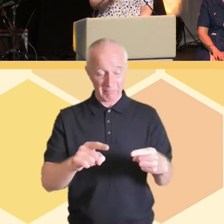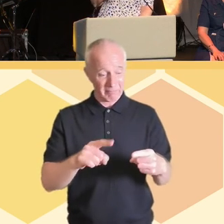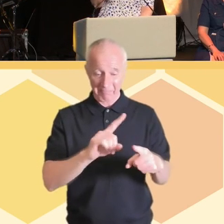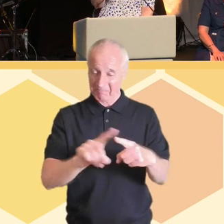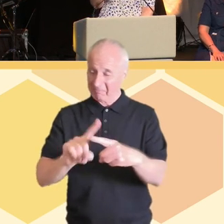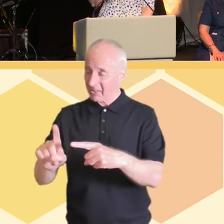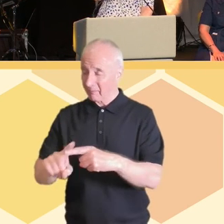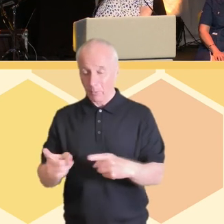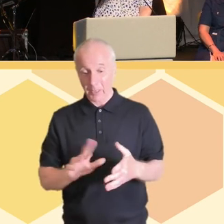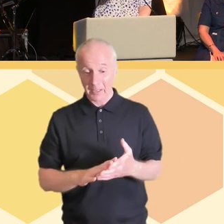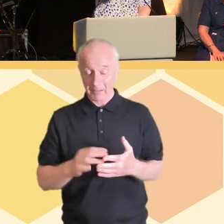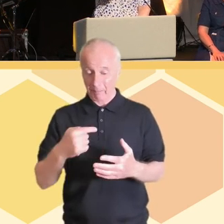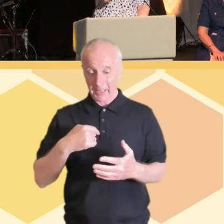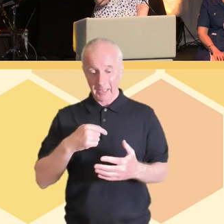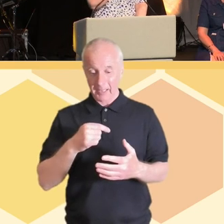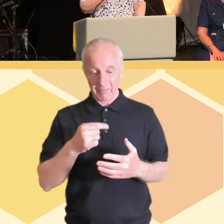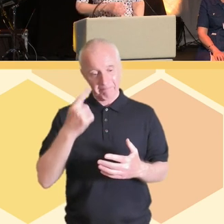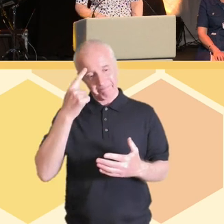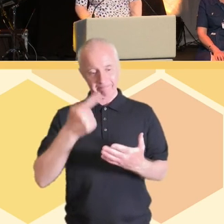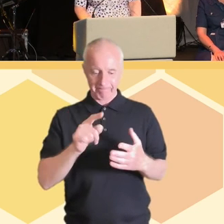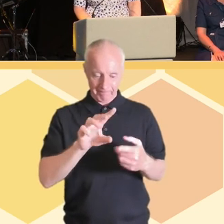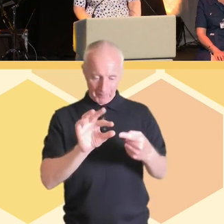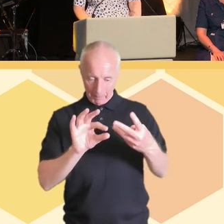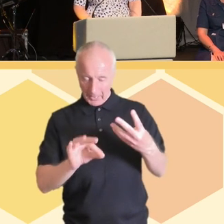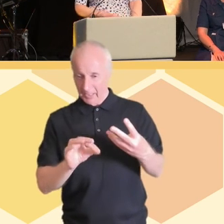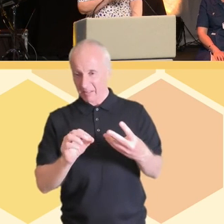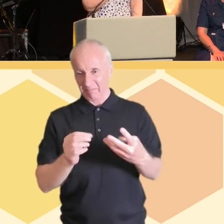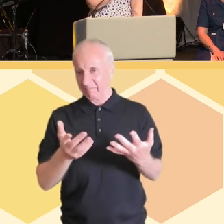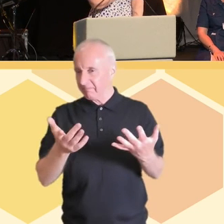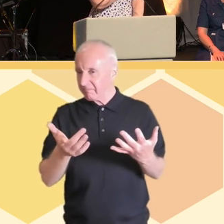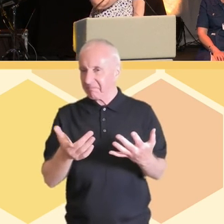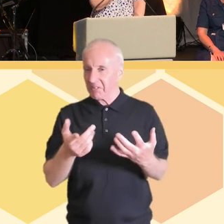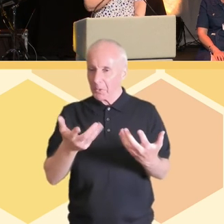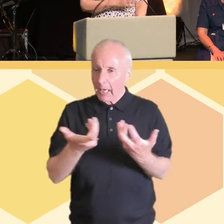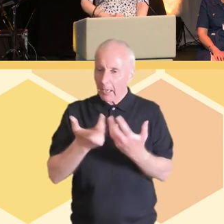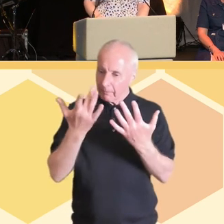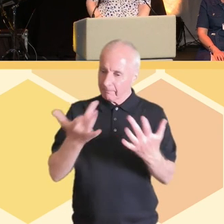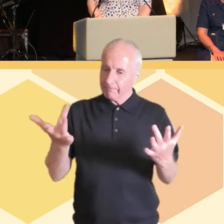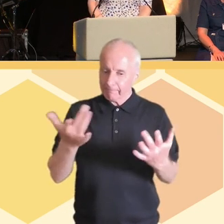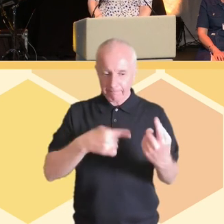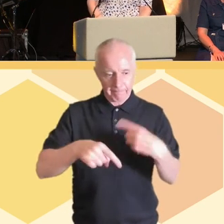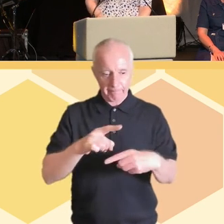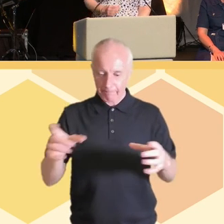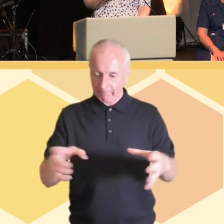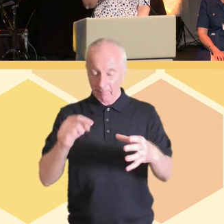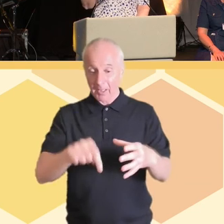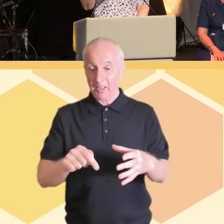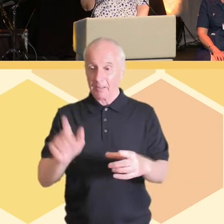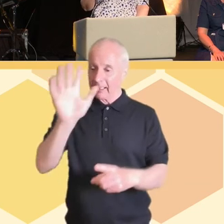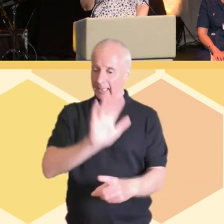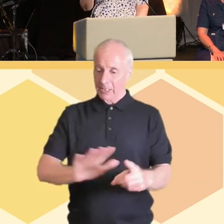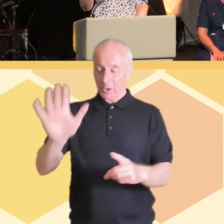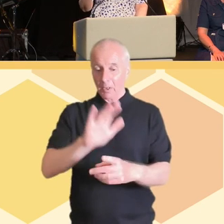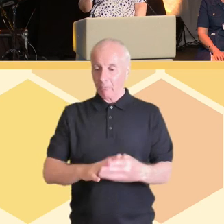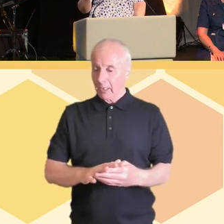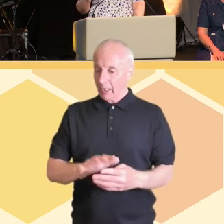picked a few things just to represent what that is across our movement. But from national initiatives like the appointment of the